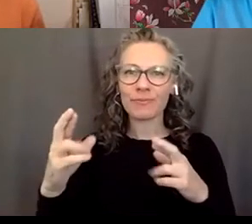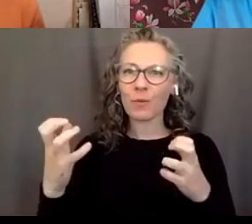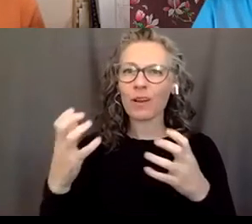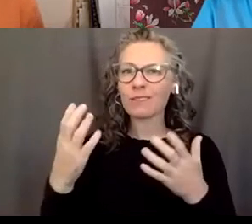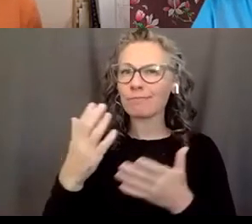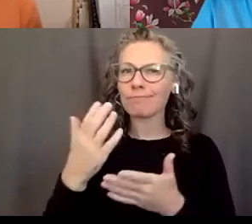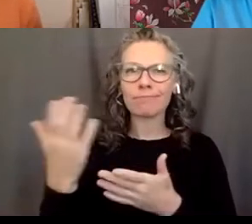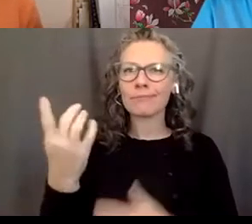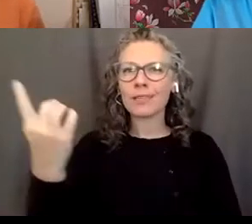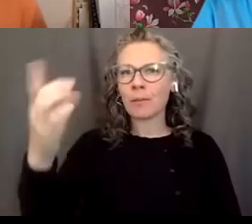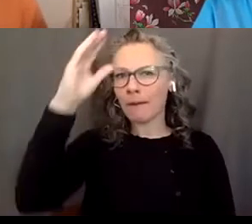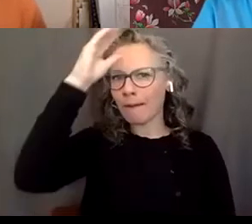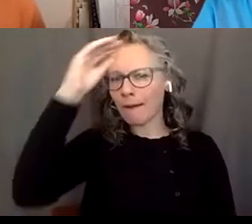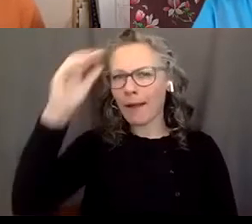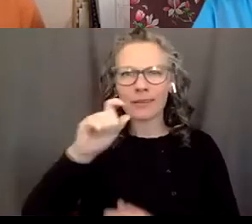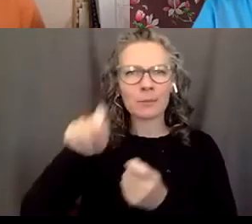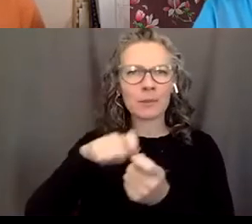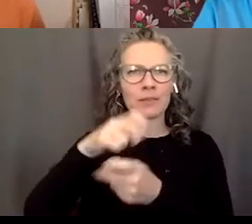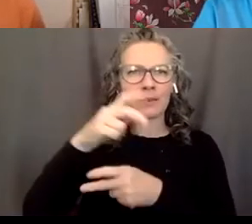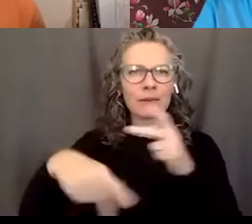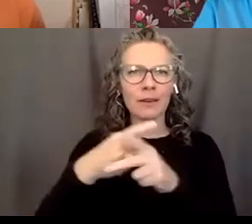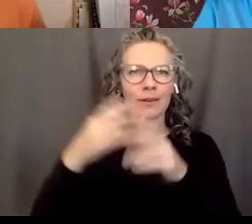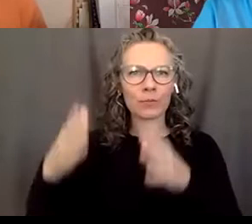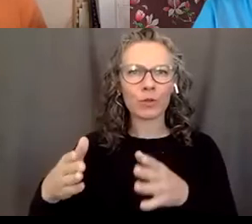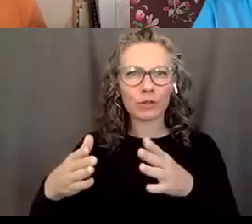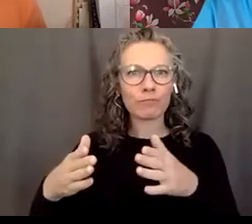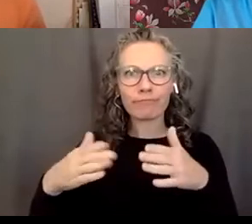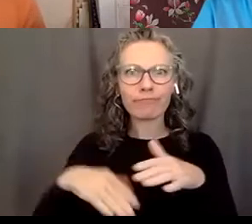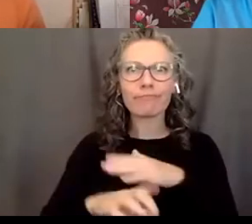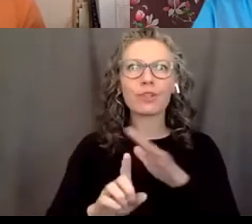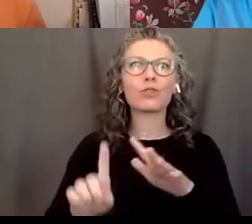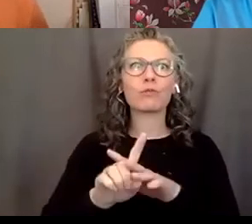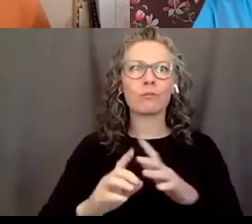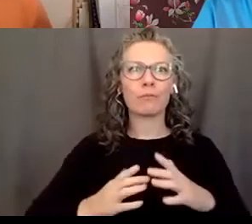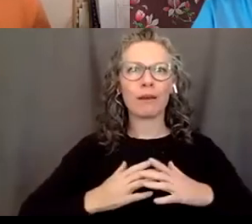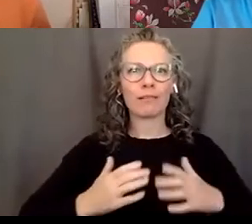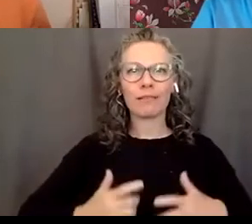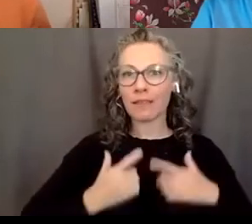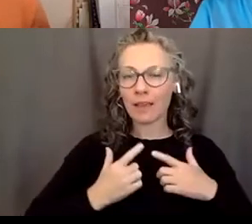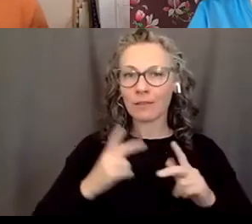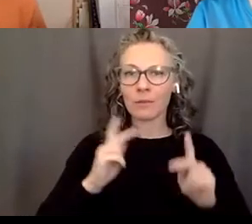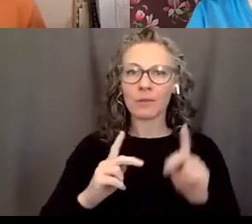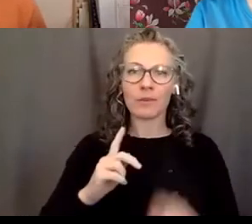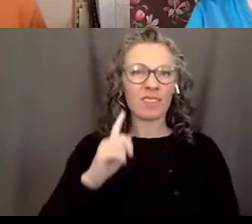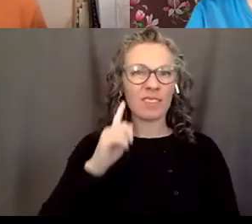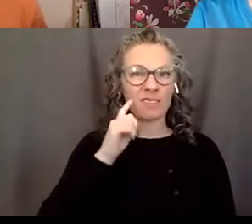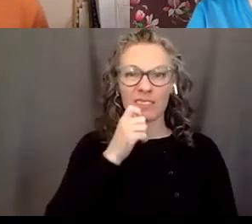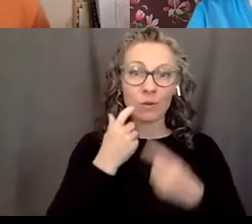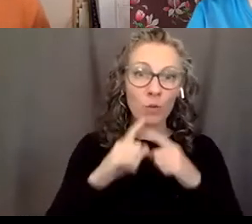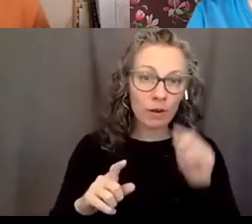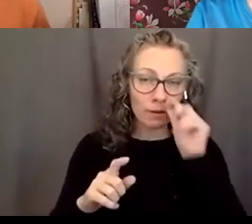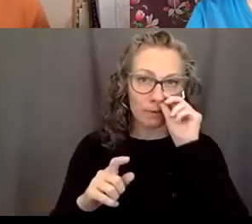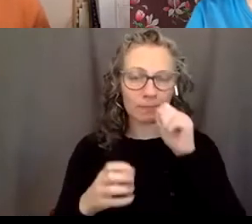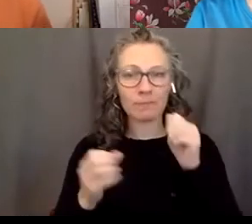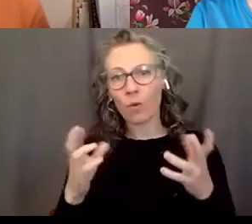that, a particular type of person would come into my life, right? So a lot of people find that it doesn't work, or, oh, it's just